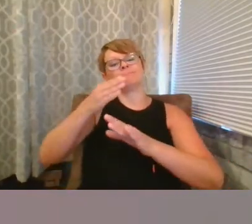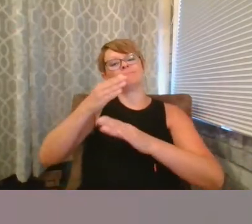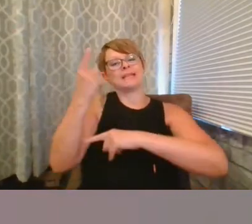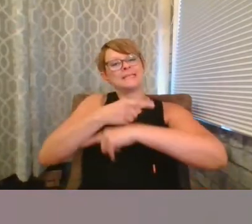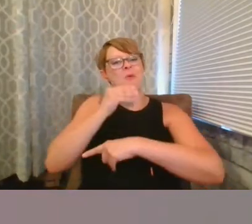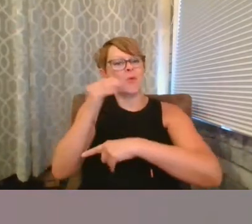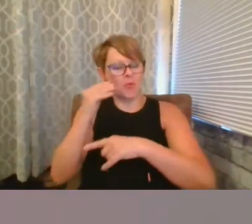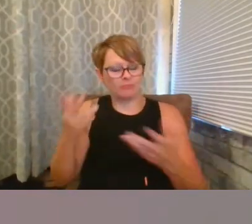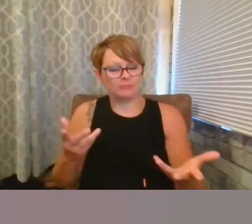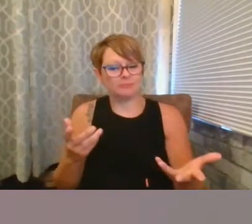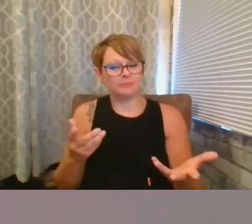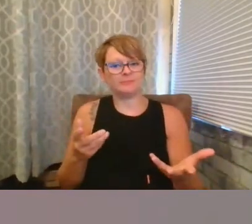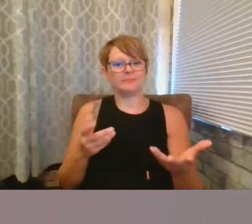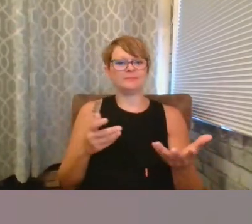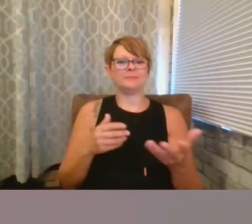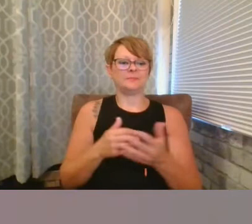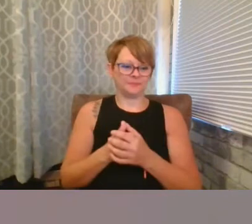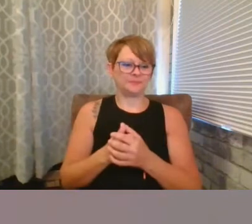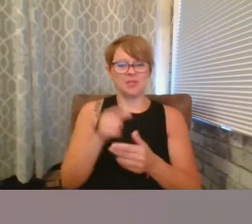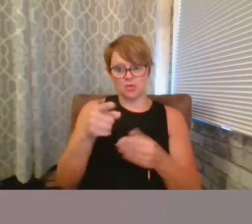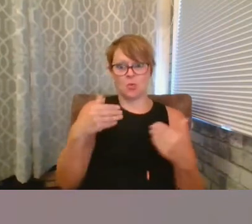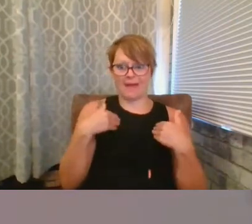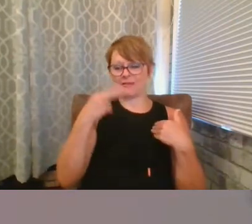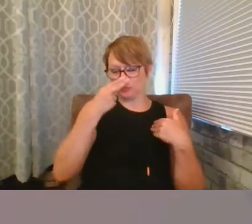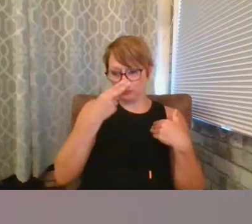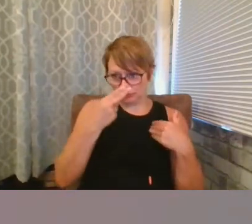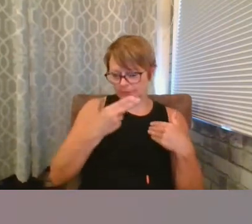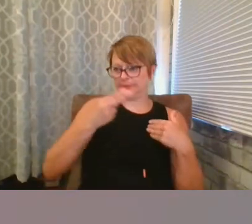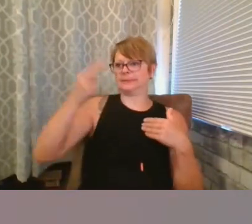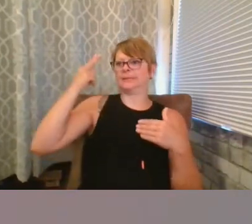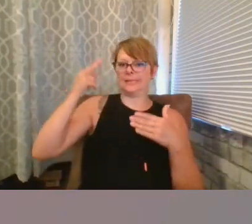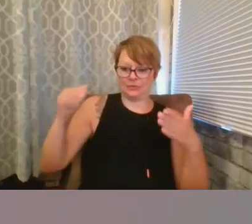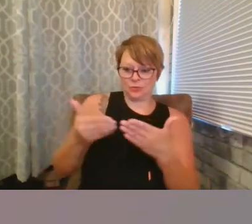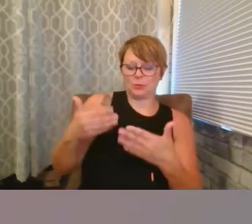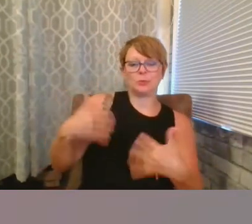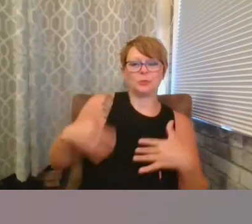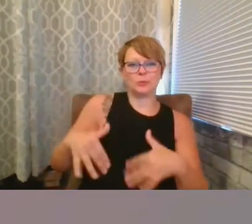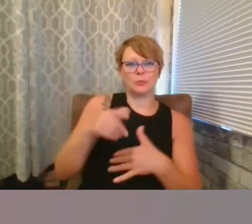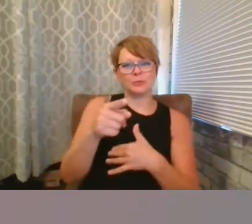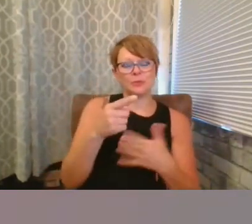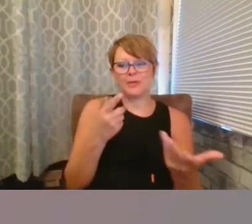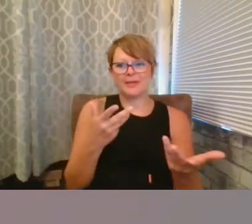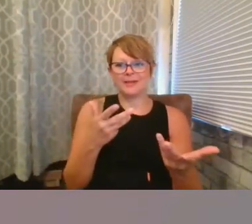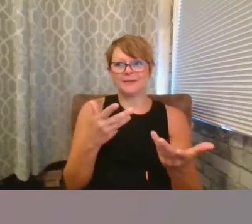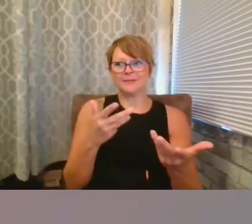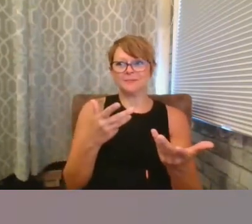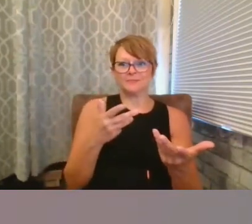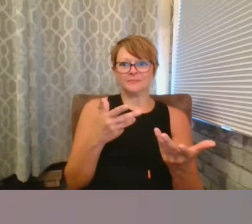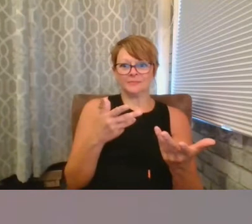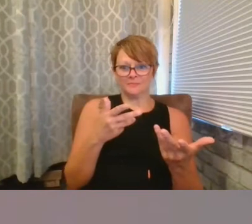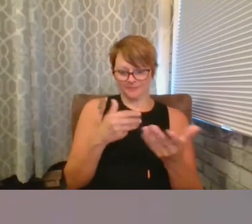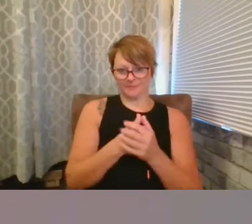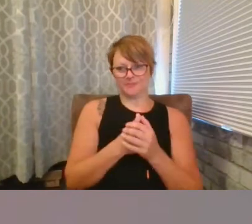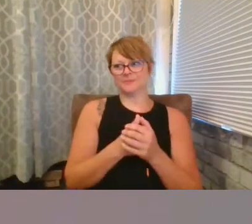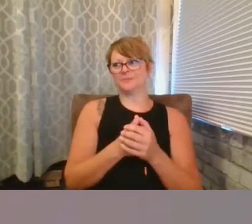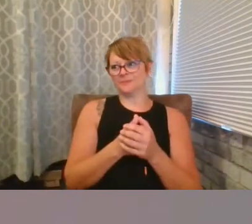most, you perhaps had the most unique introduction, or you introduced your clientele, the children and the